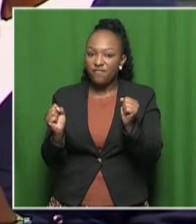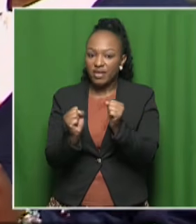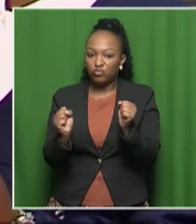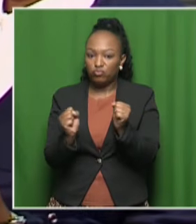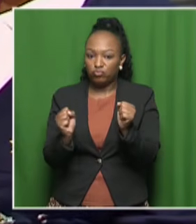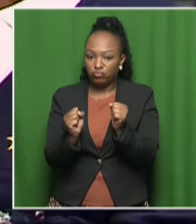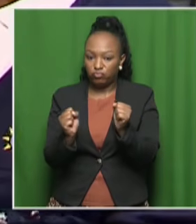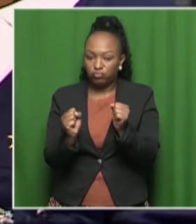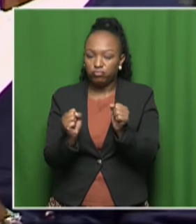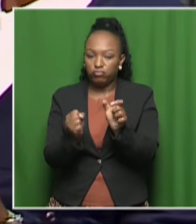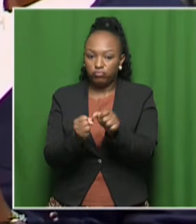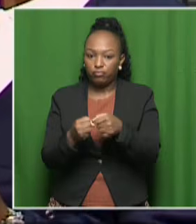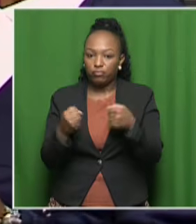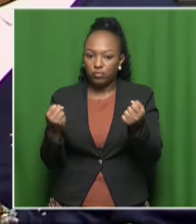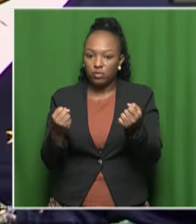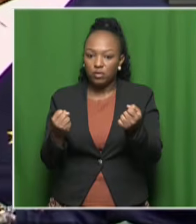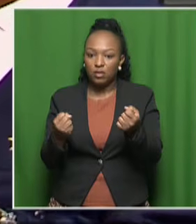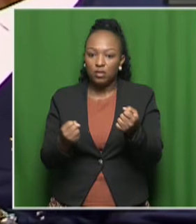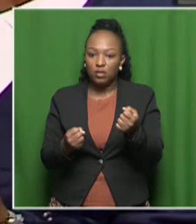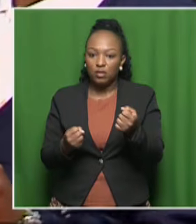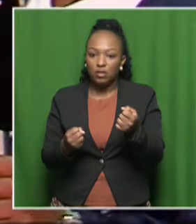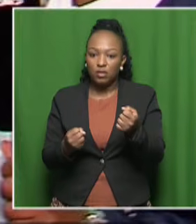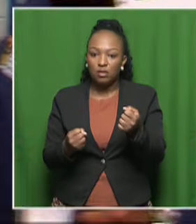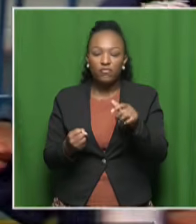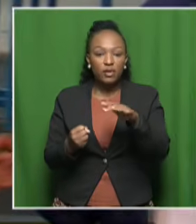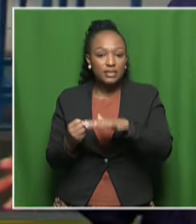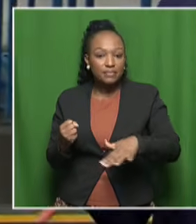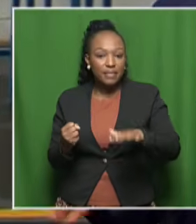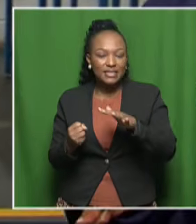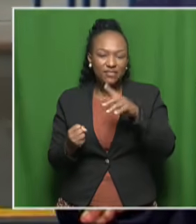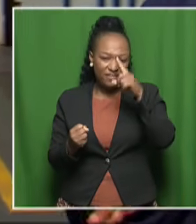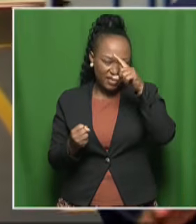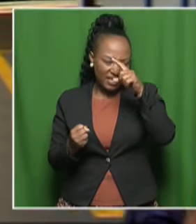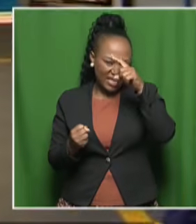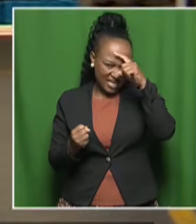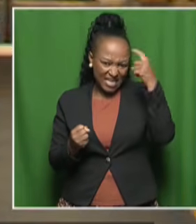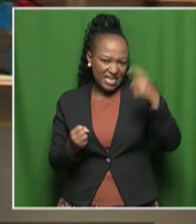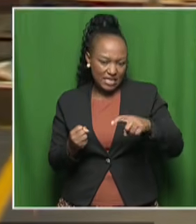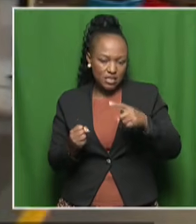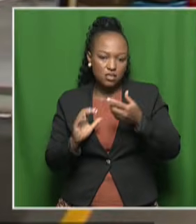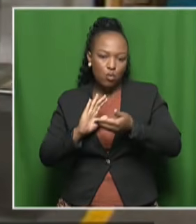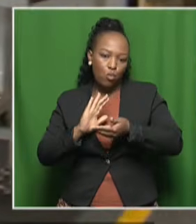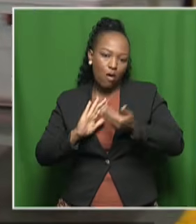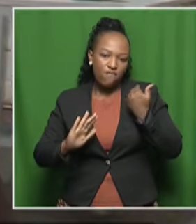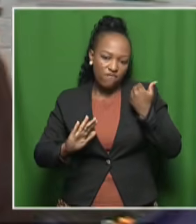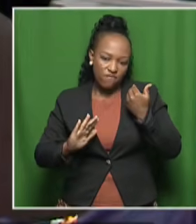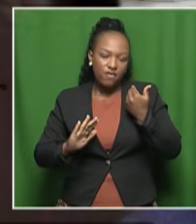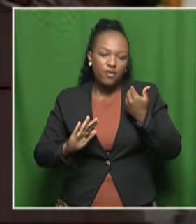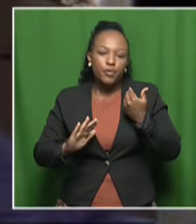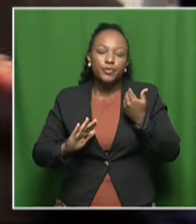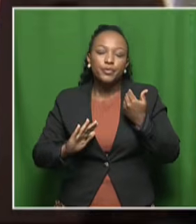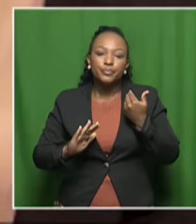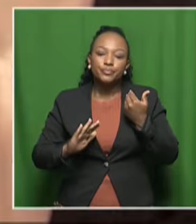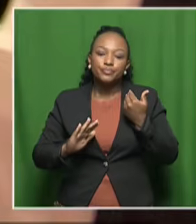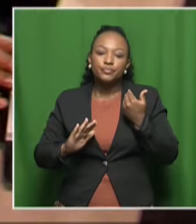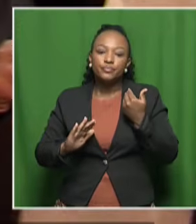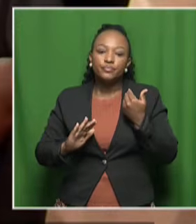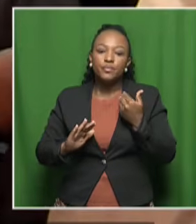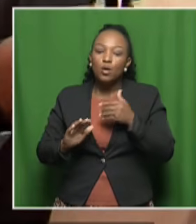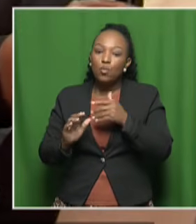we remove unwanted heat in a certain space. So in order for that to happen, we have different types